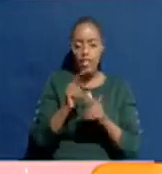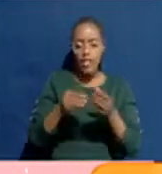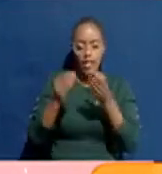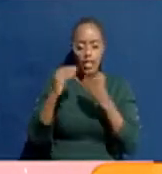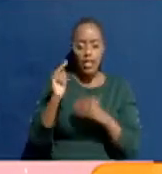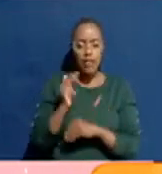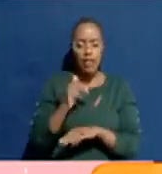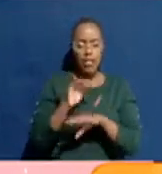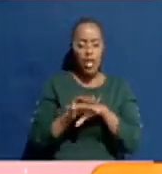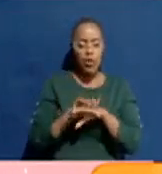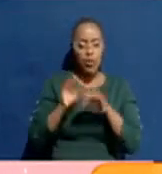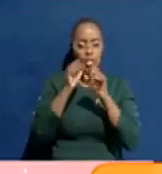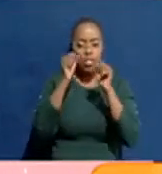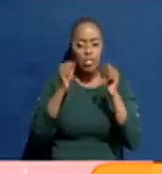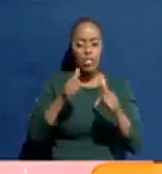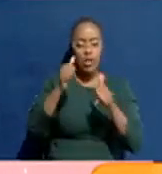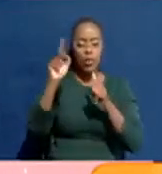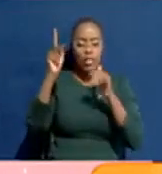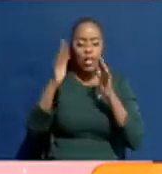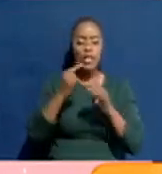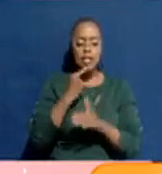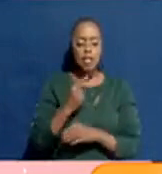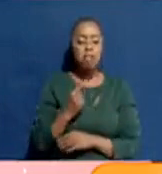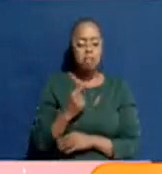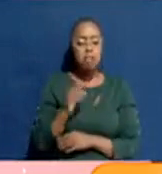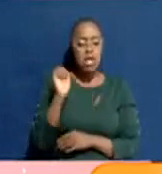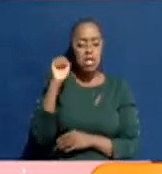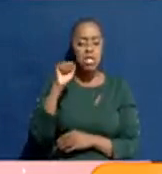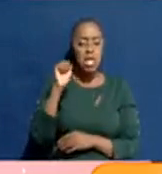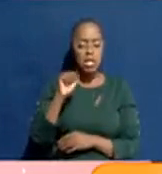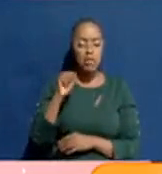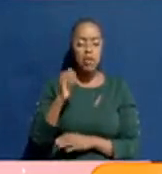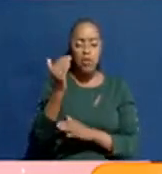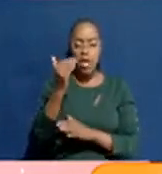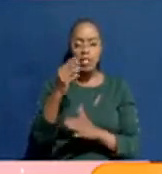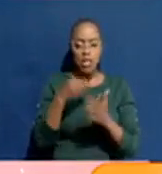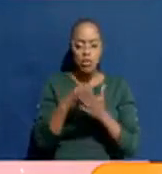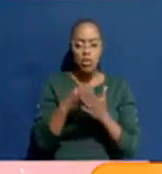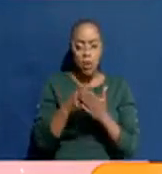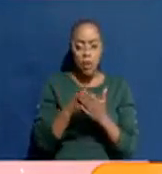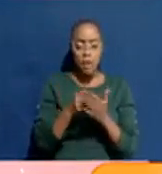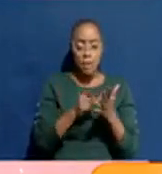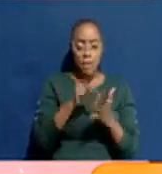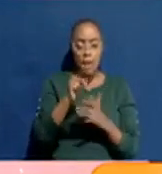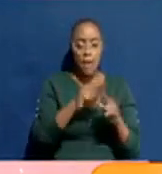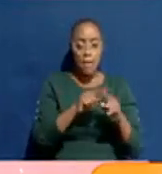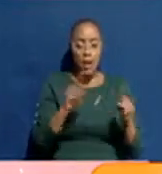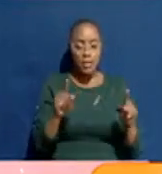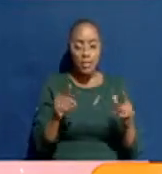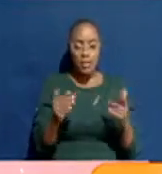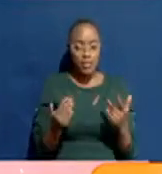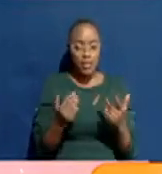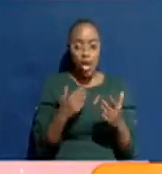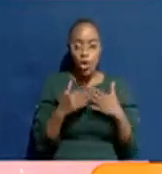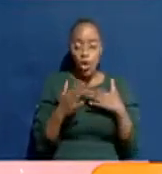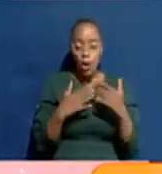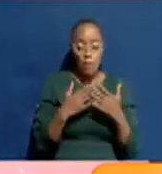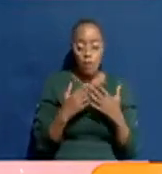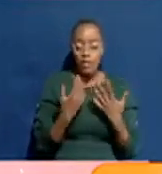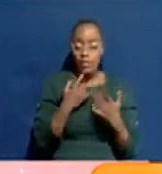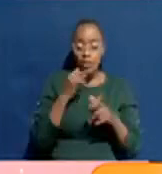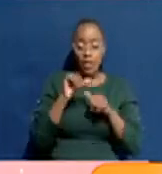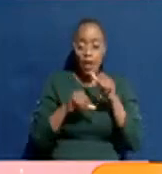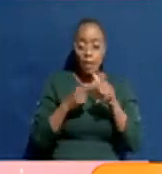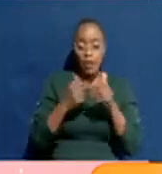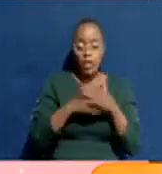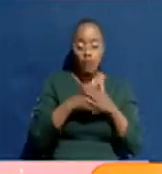good system that Kenyans can say, yes, we're being urged to be patriotic, but we're not, no one's patriotic about throwing